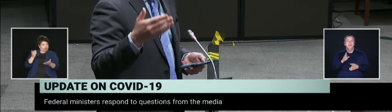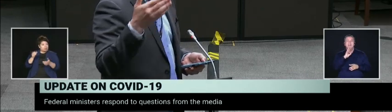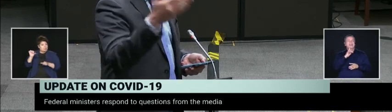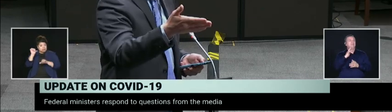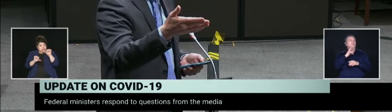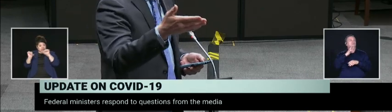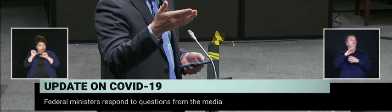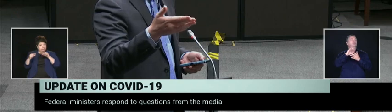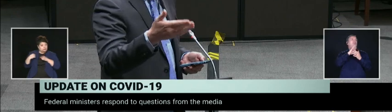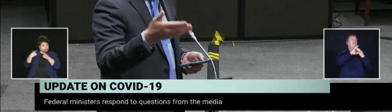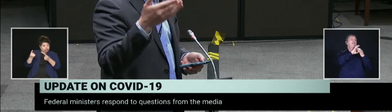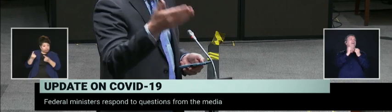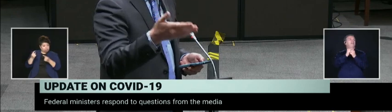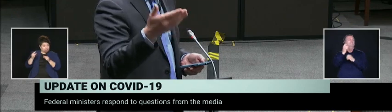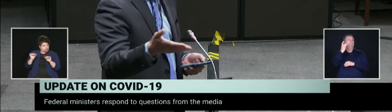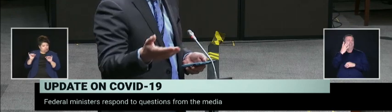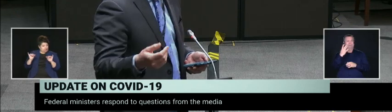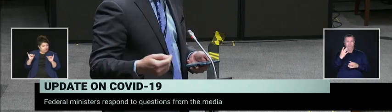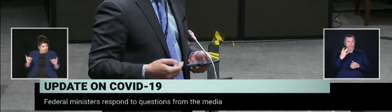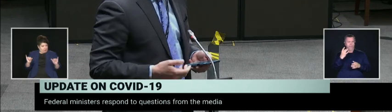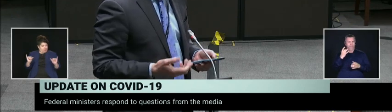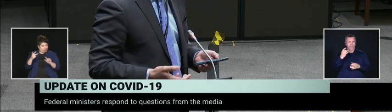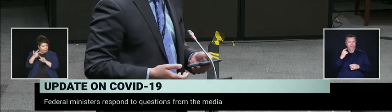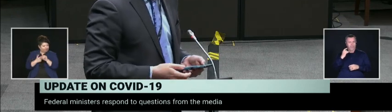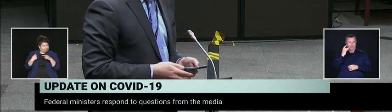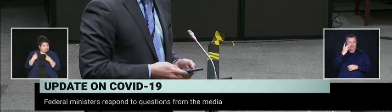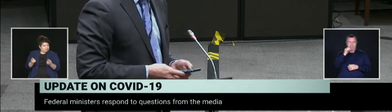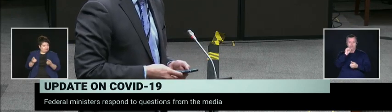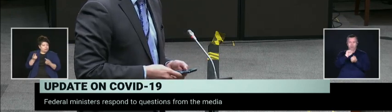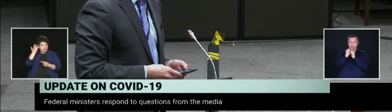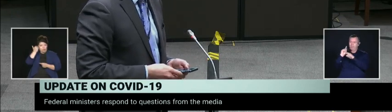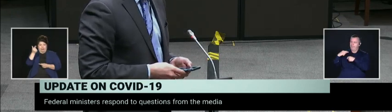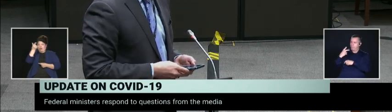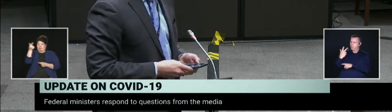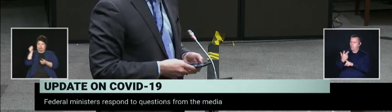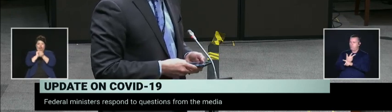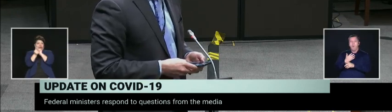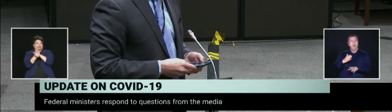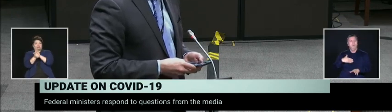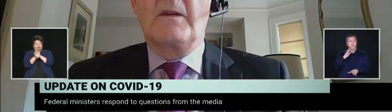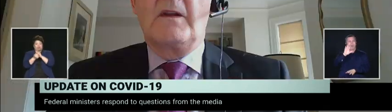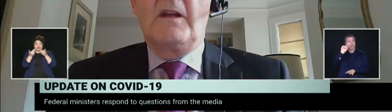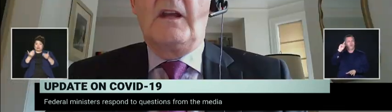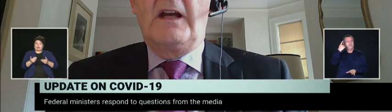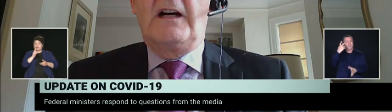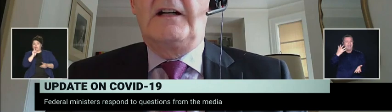why your government has decided to change its view on temperature screenings at airports now.